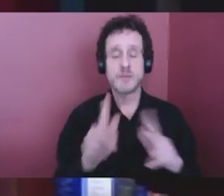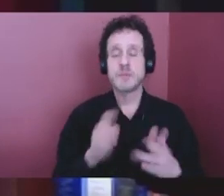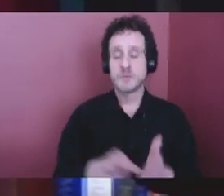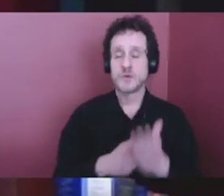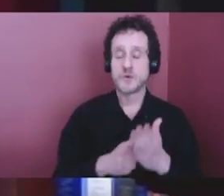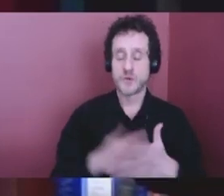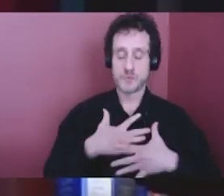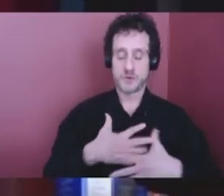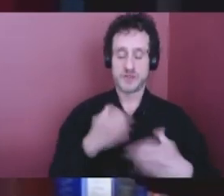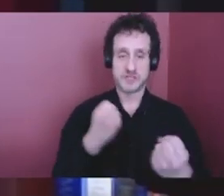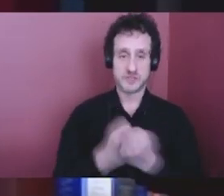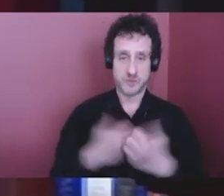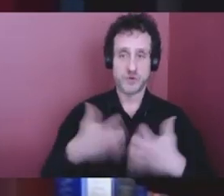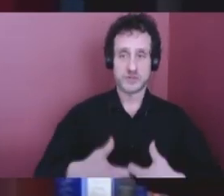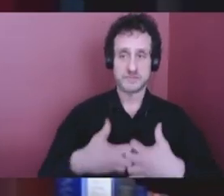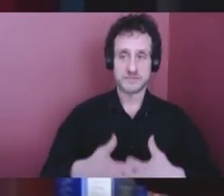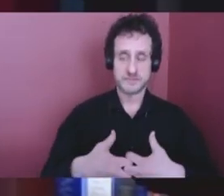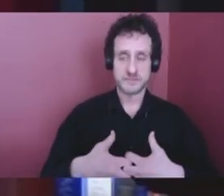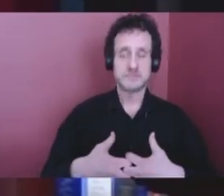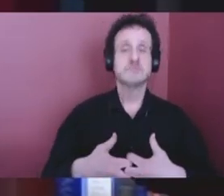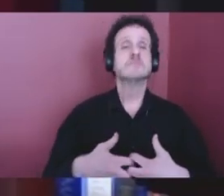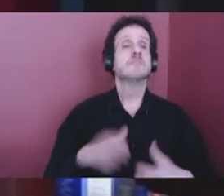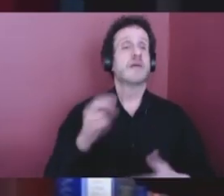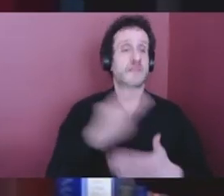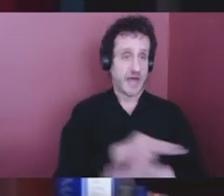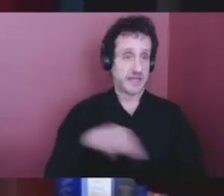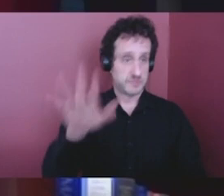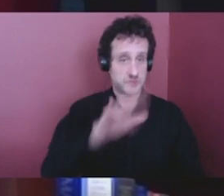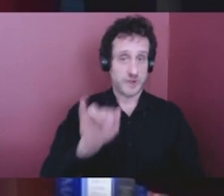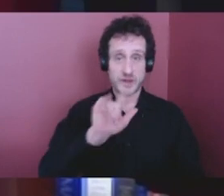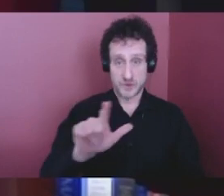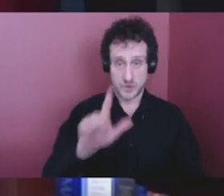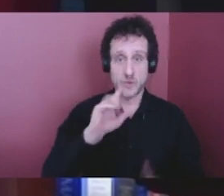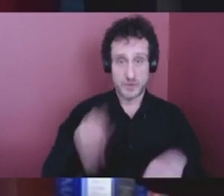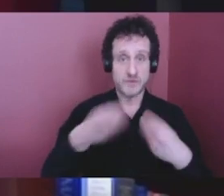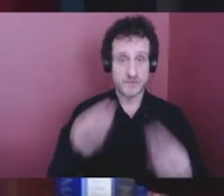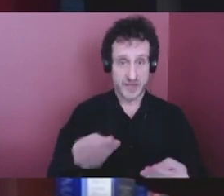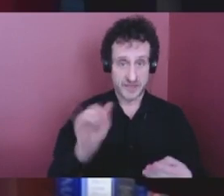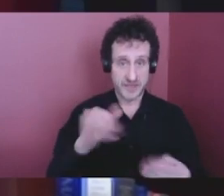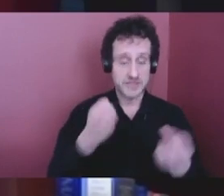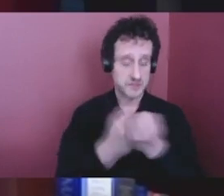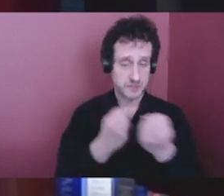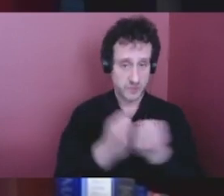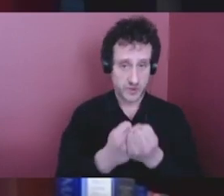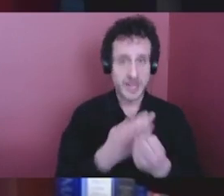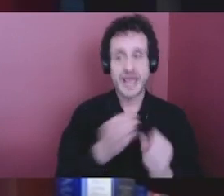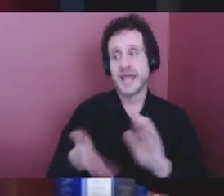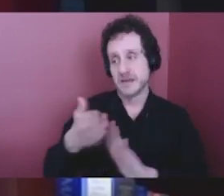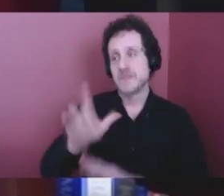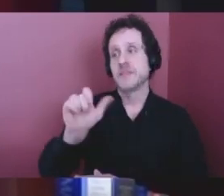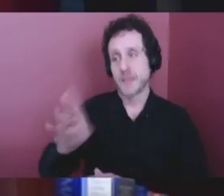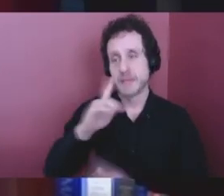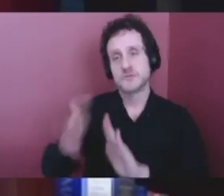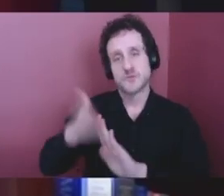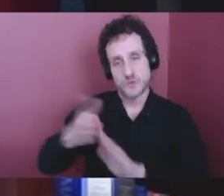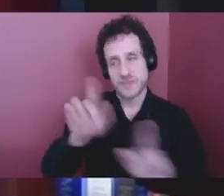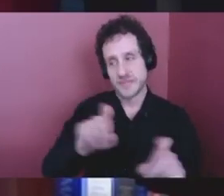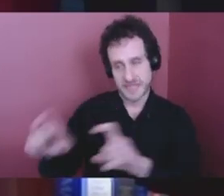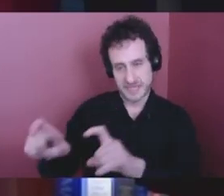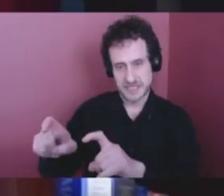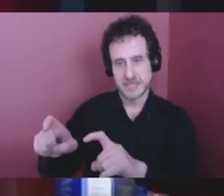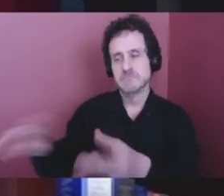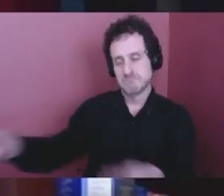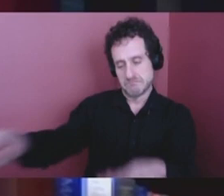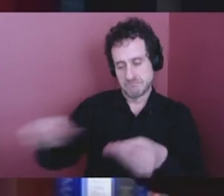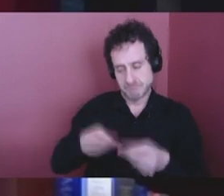by every hospital in Illinois and by labs that are running COVID-19 testing. Since our